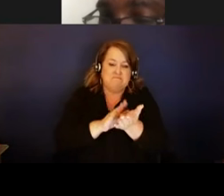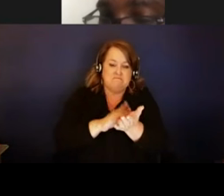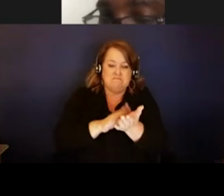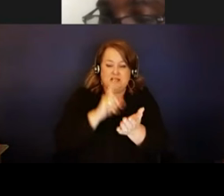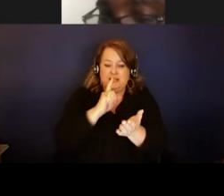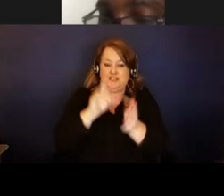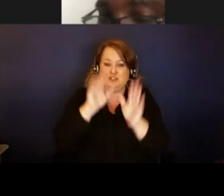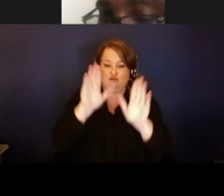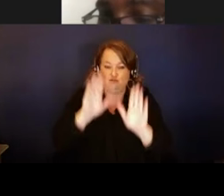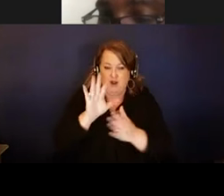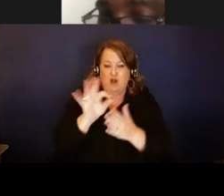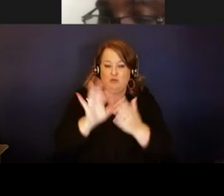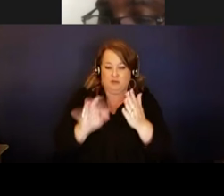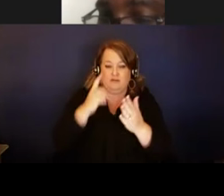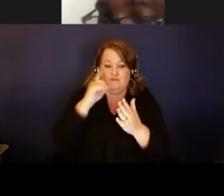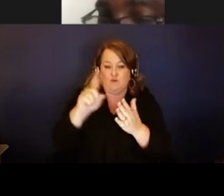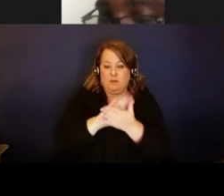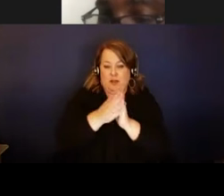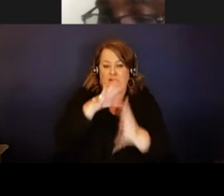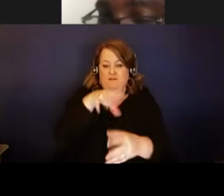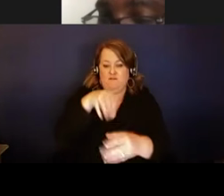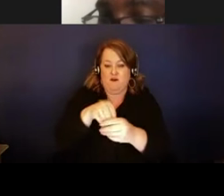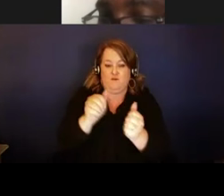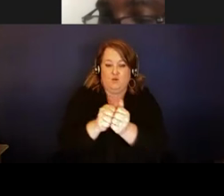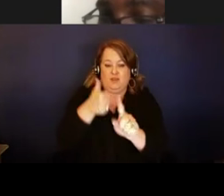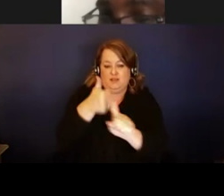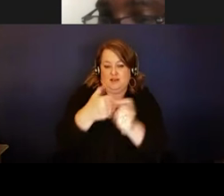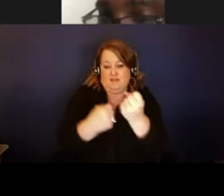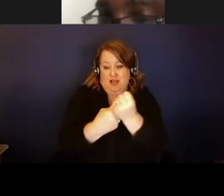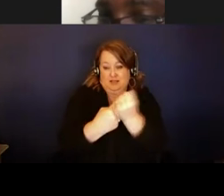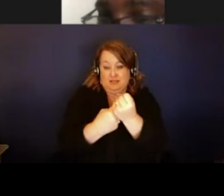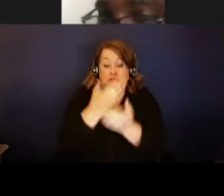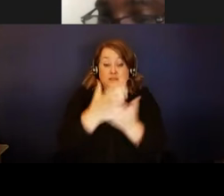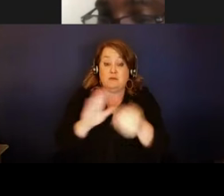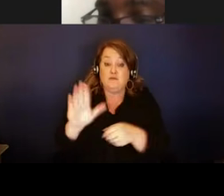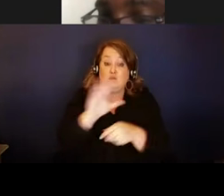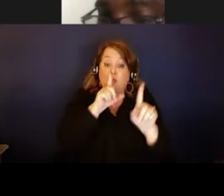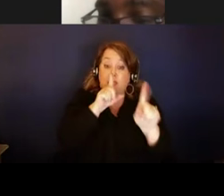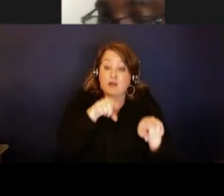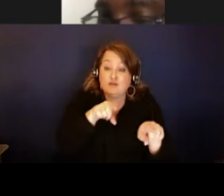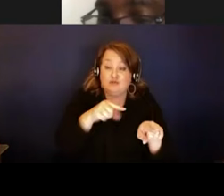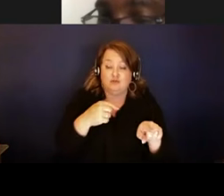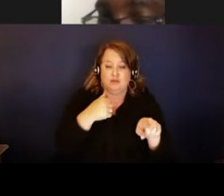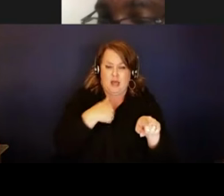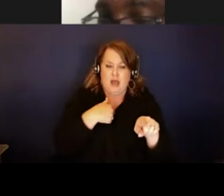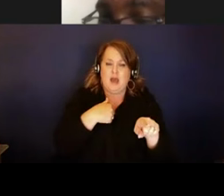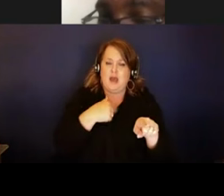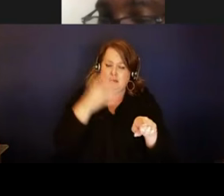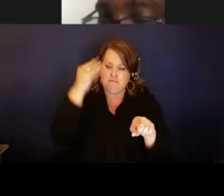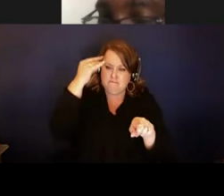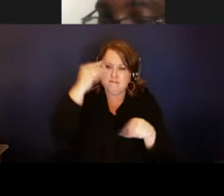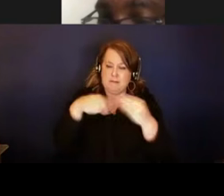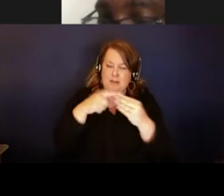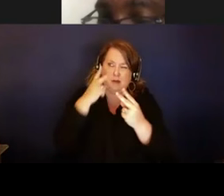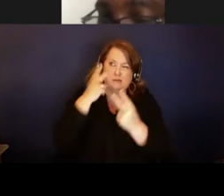option to get involved with self-advocacy. And some of your answers also made me think back to when we were asking what self-advocacy means